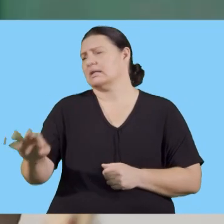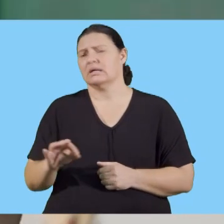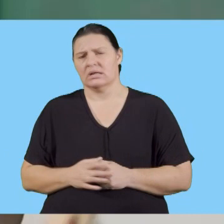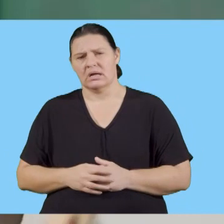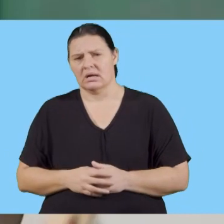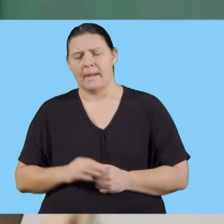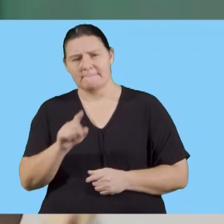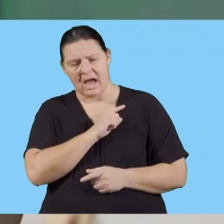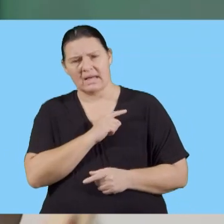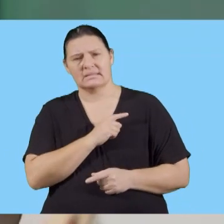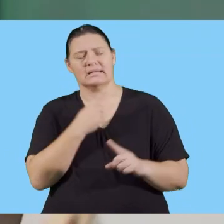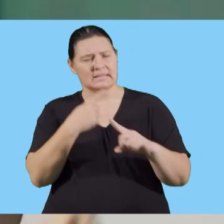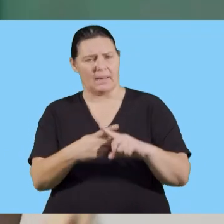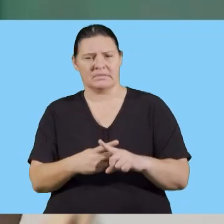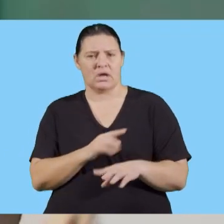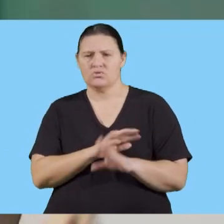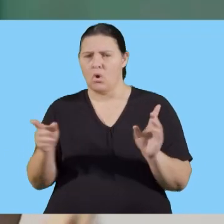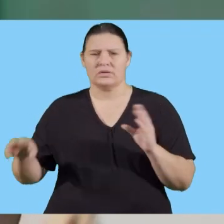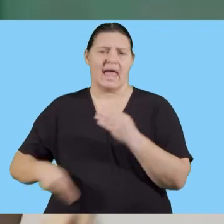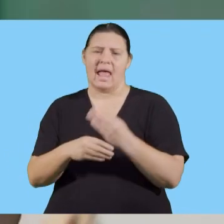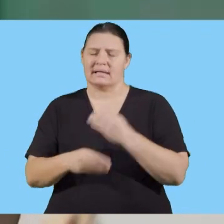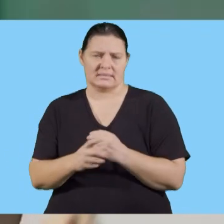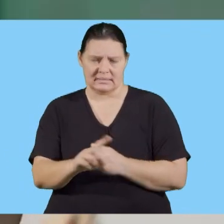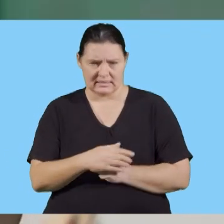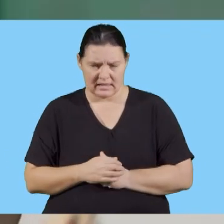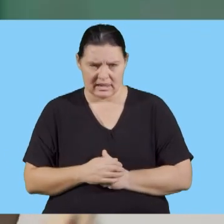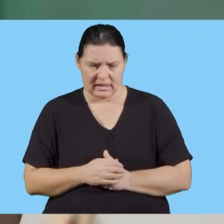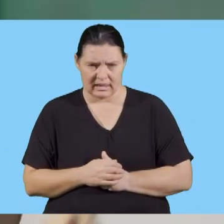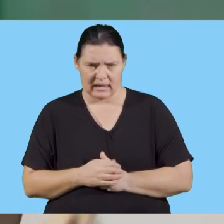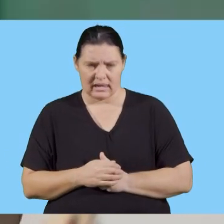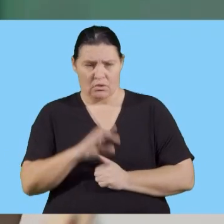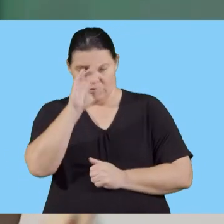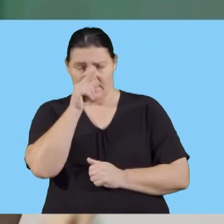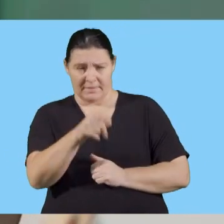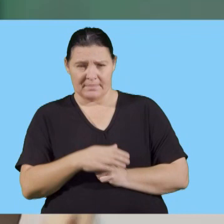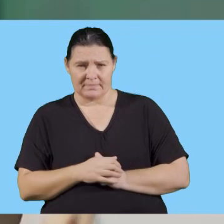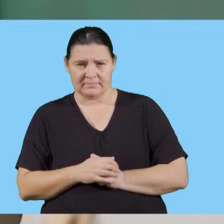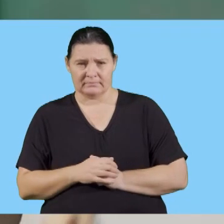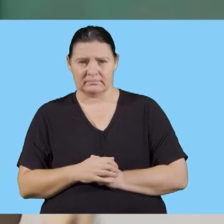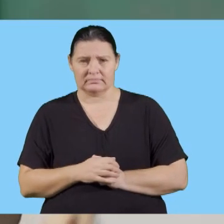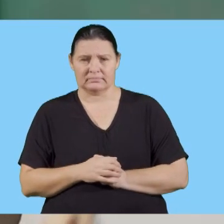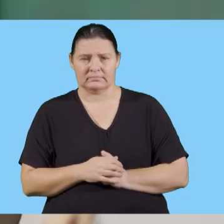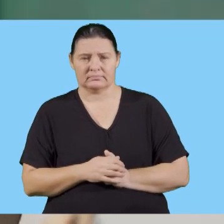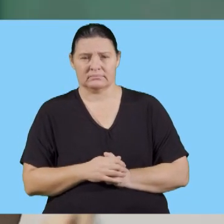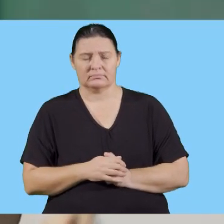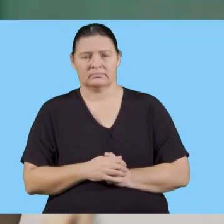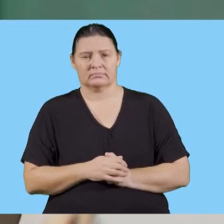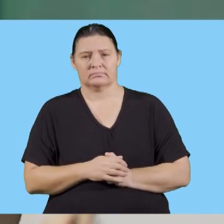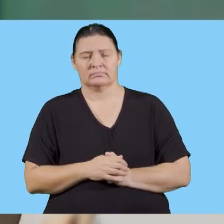I need to use multiplication and not addition. So remember that point.